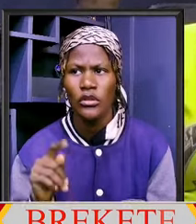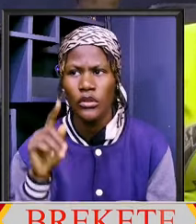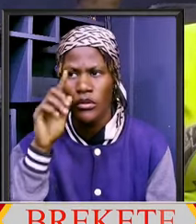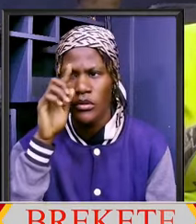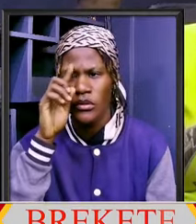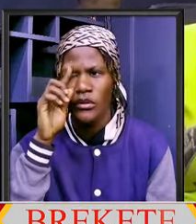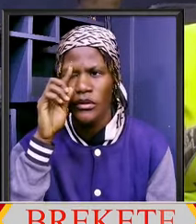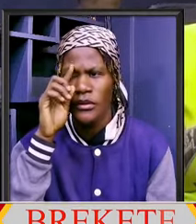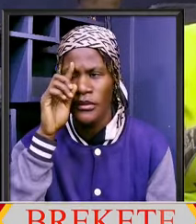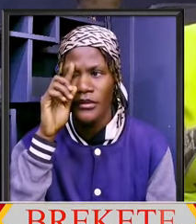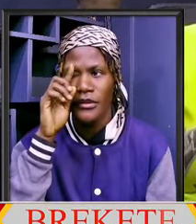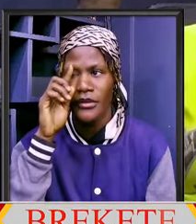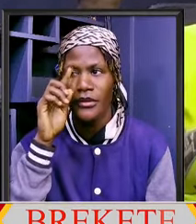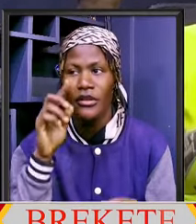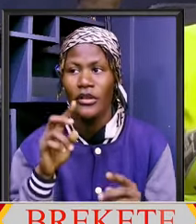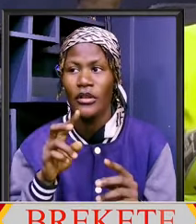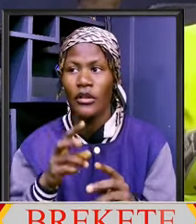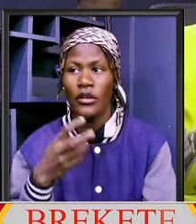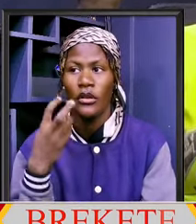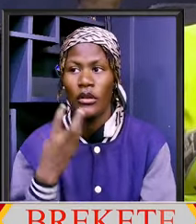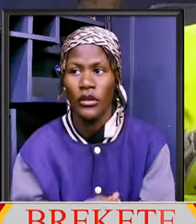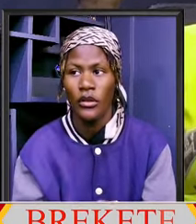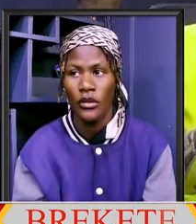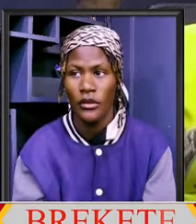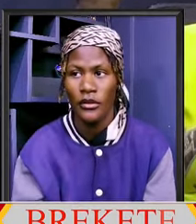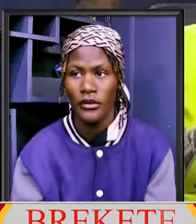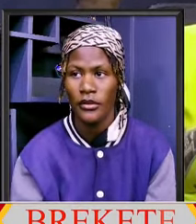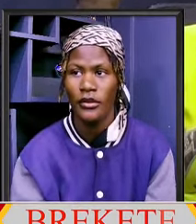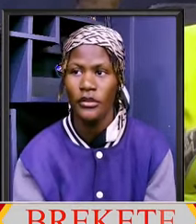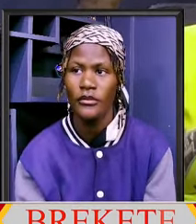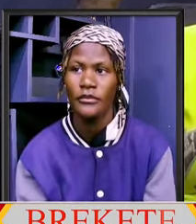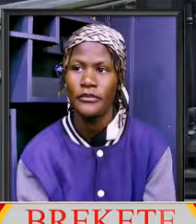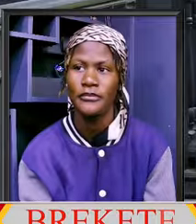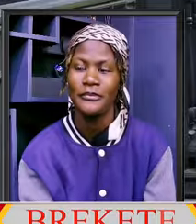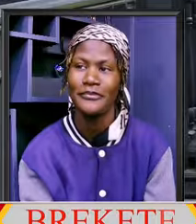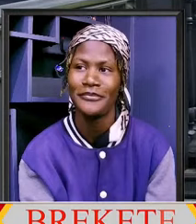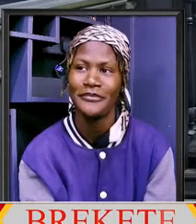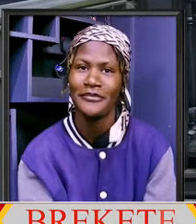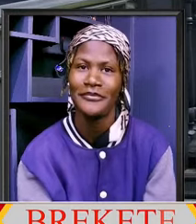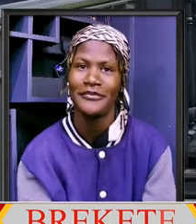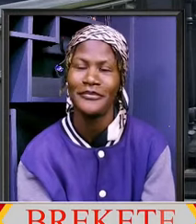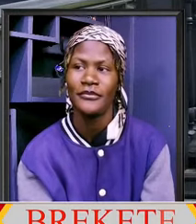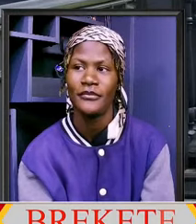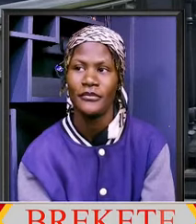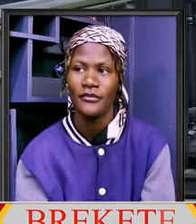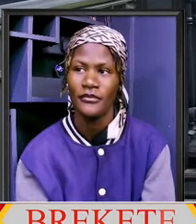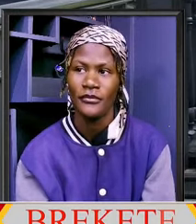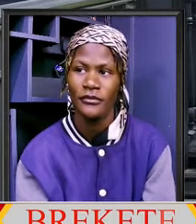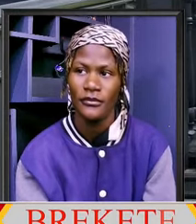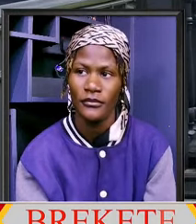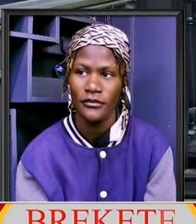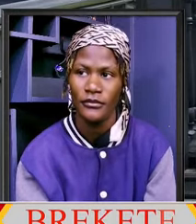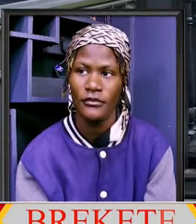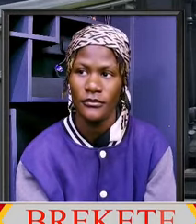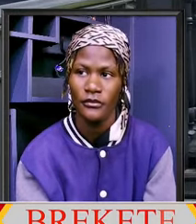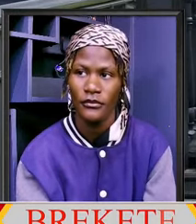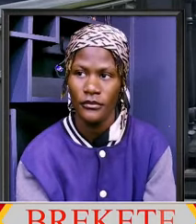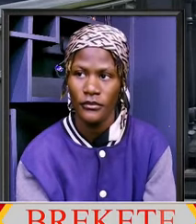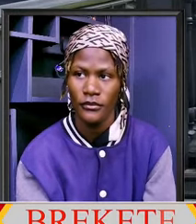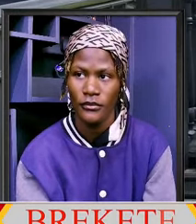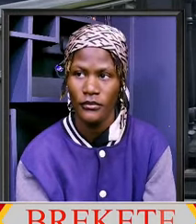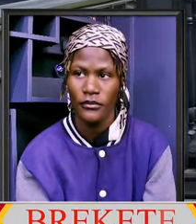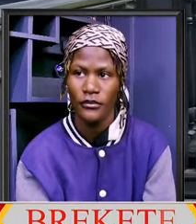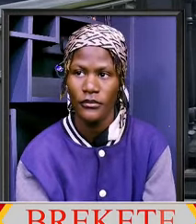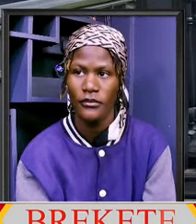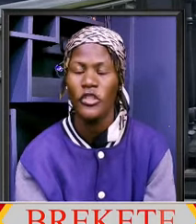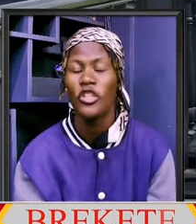Na me you ask your honor joy. Mama na joy. Okay. When joy answer me, then I go